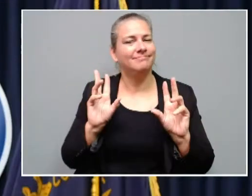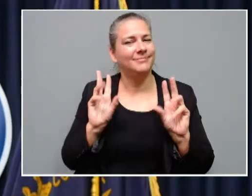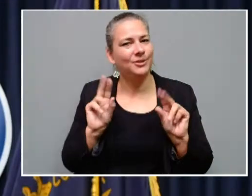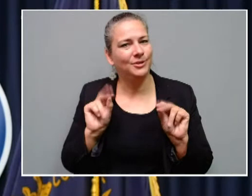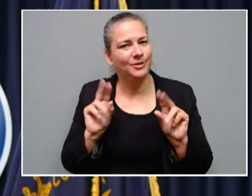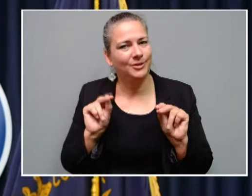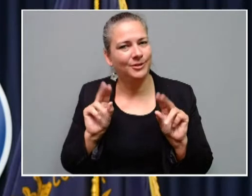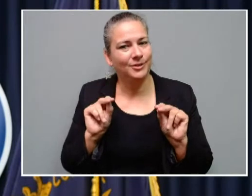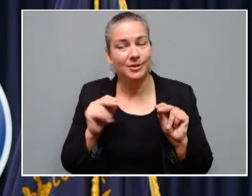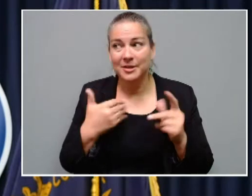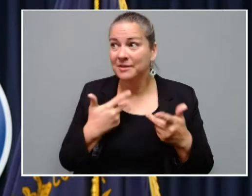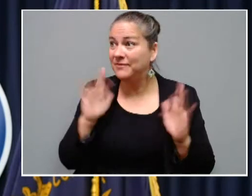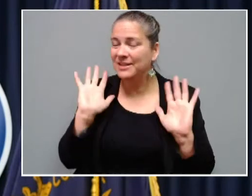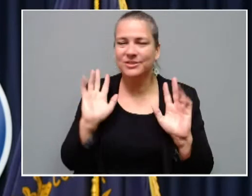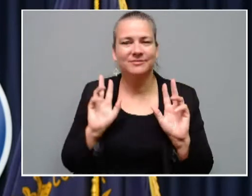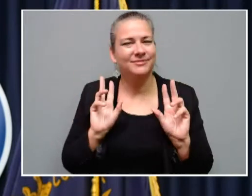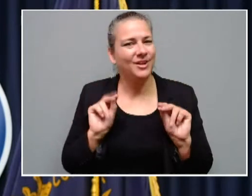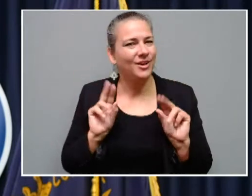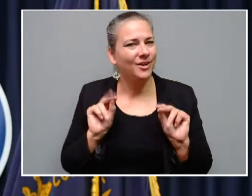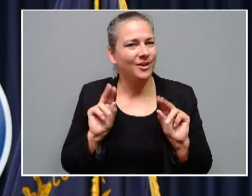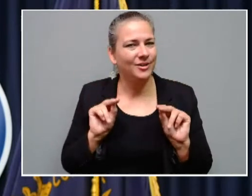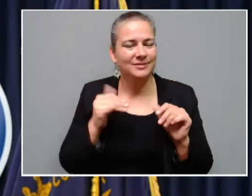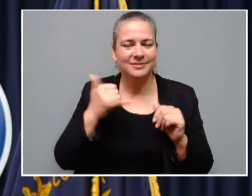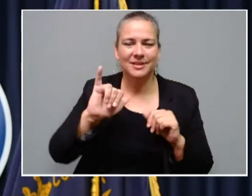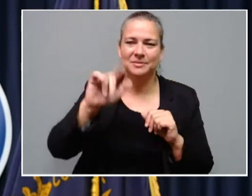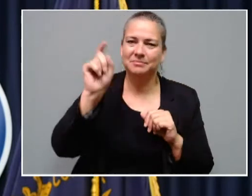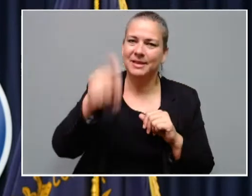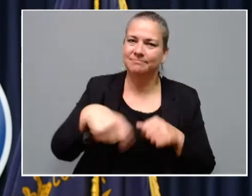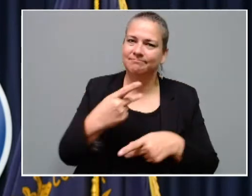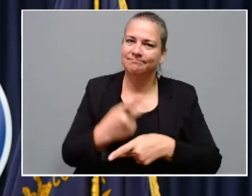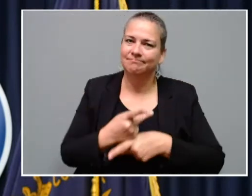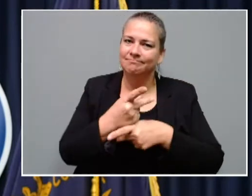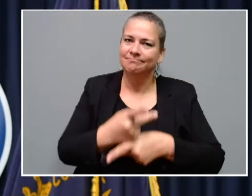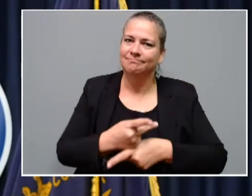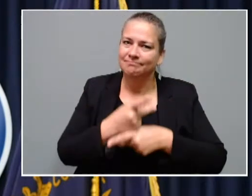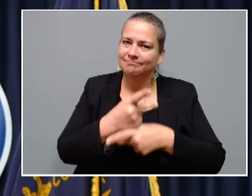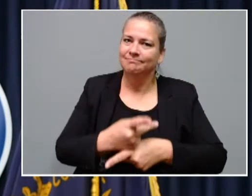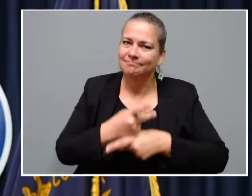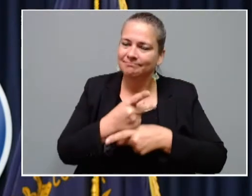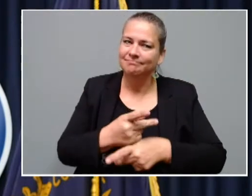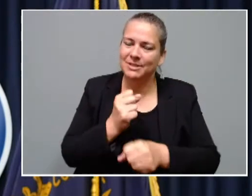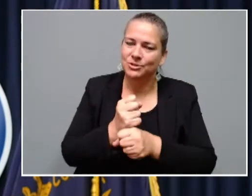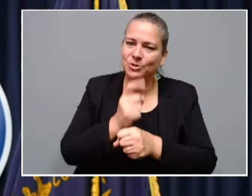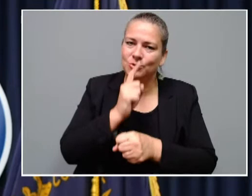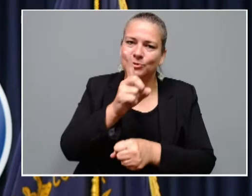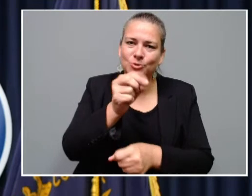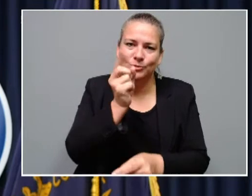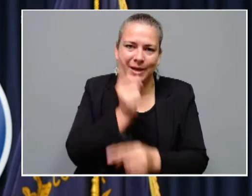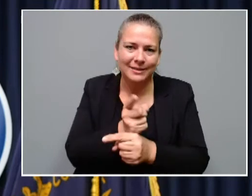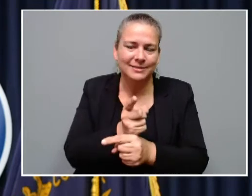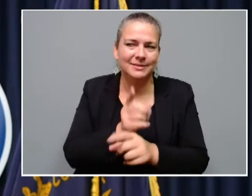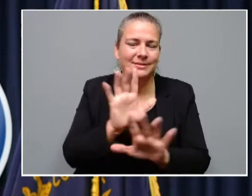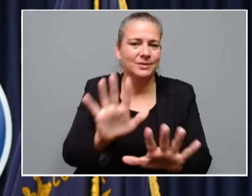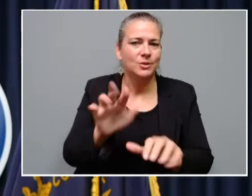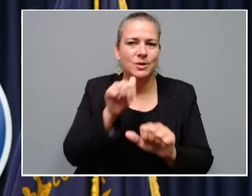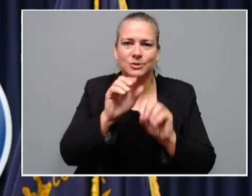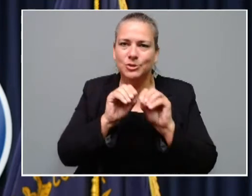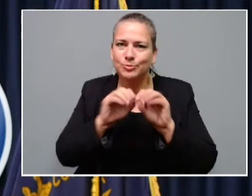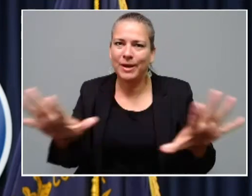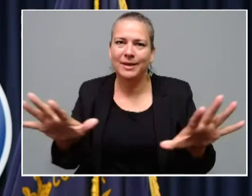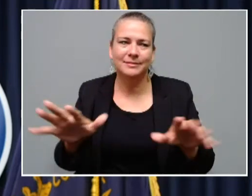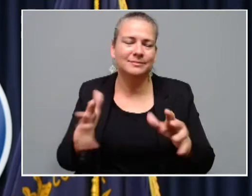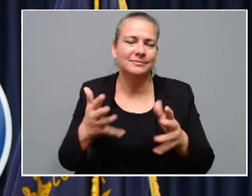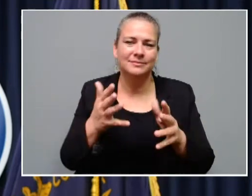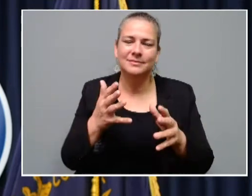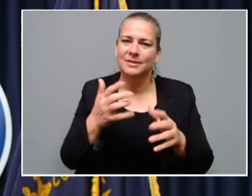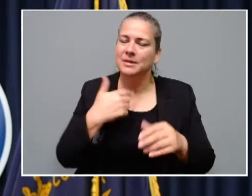out of the woods. It means we got to still be careful around one another and make sure we're doing the right things not to spread the virus. It means we've